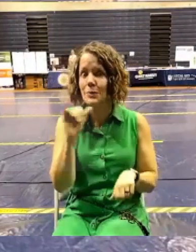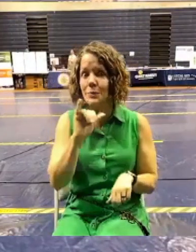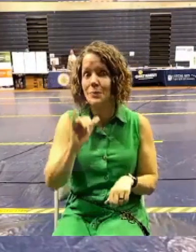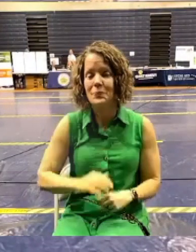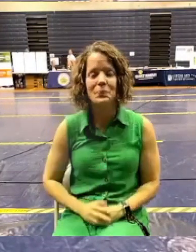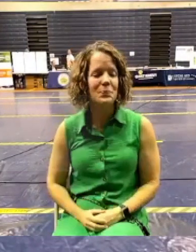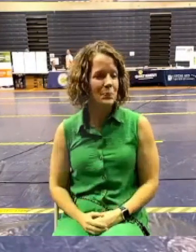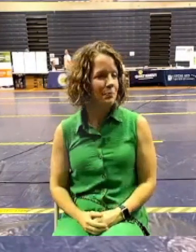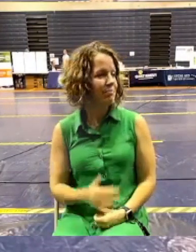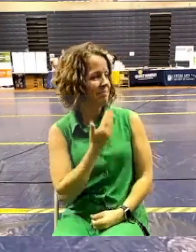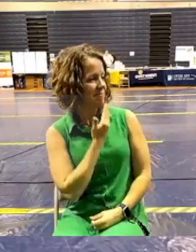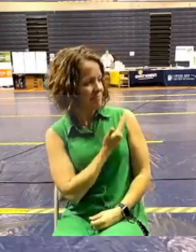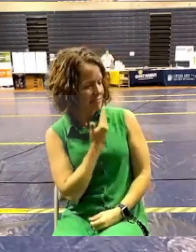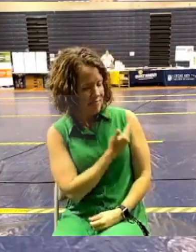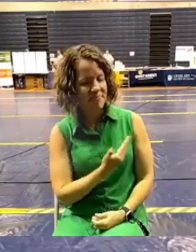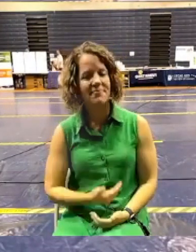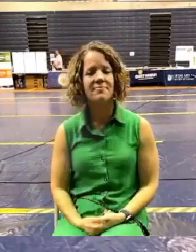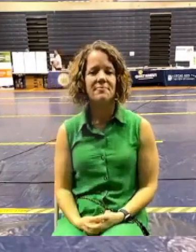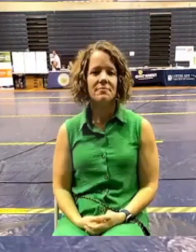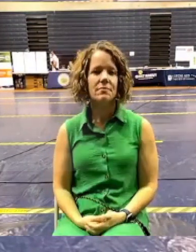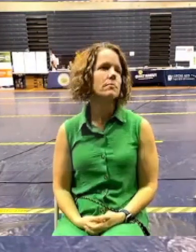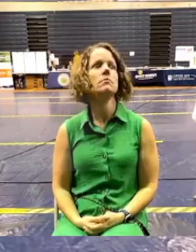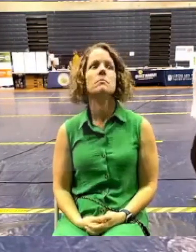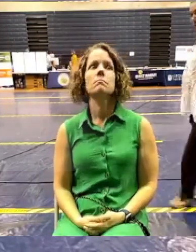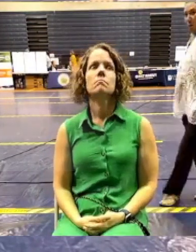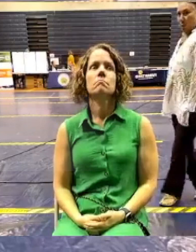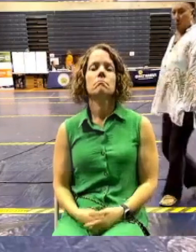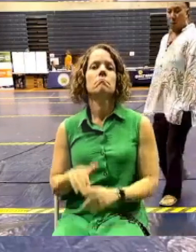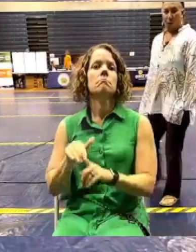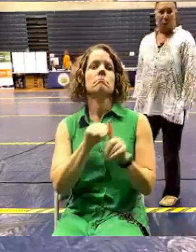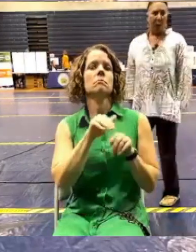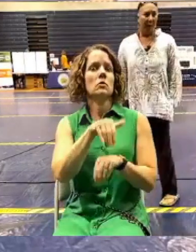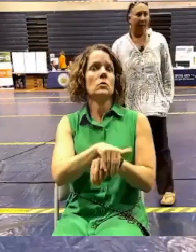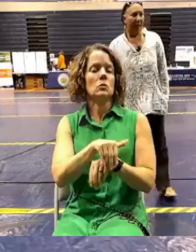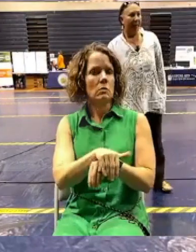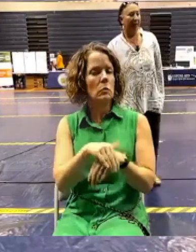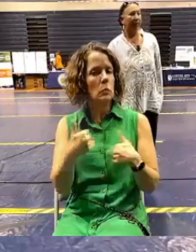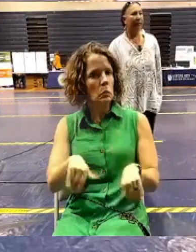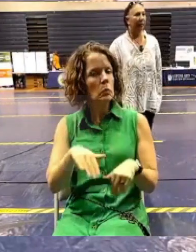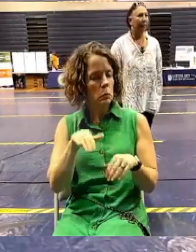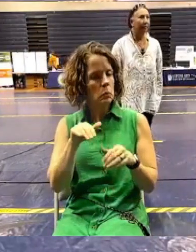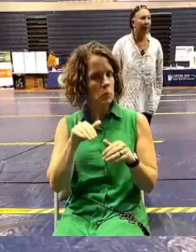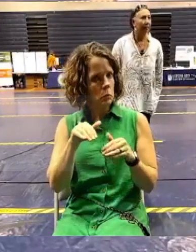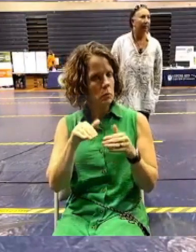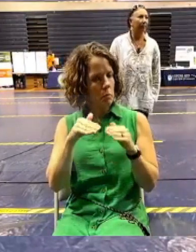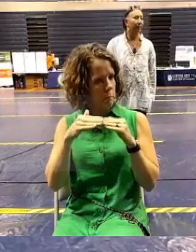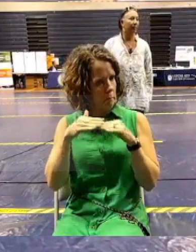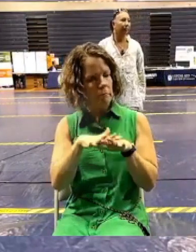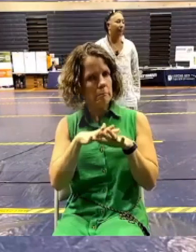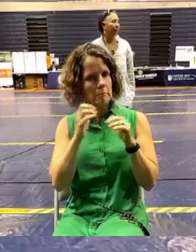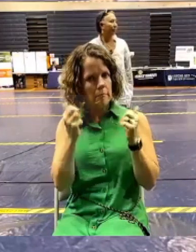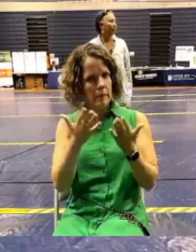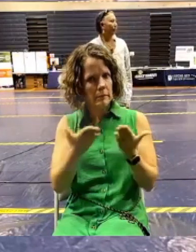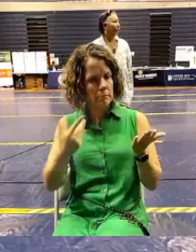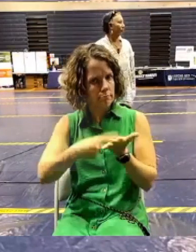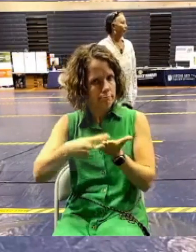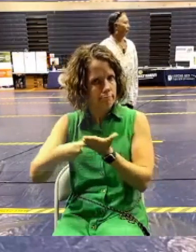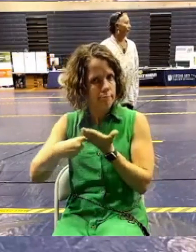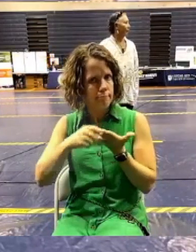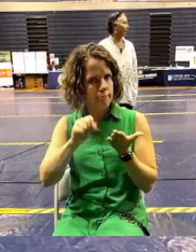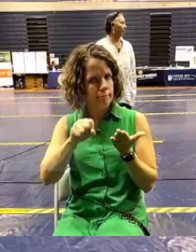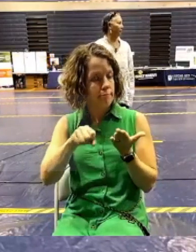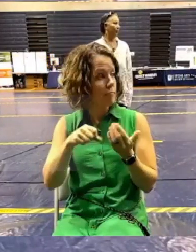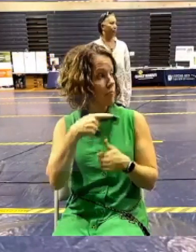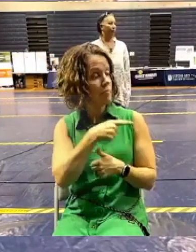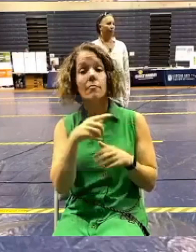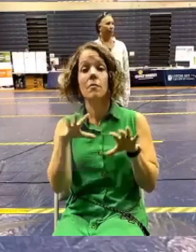Thank you, Councilmember. Tonight, as I said, we have a full agenda, but Department of Health has an important announcement to make. And I